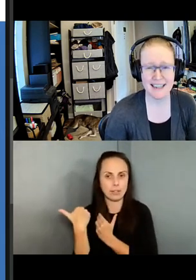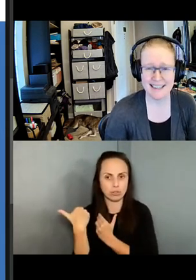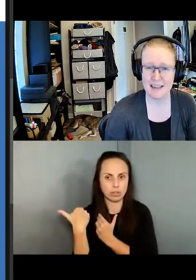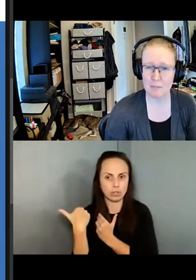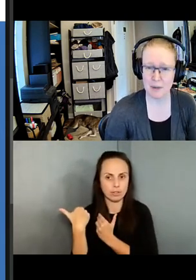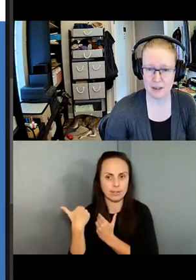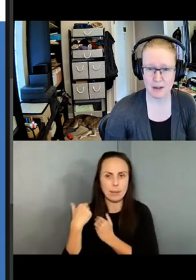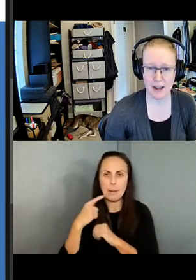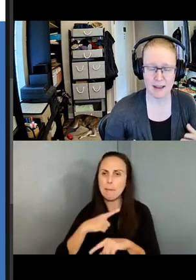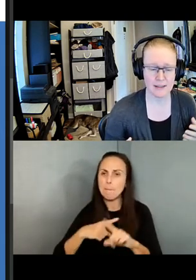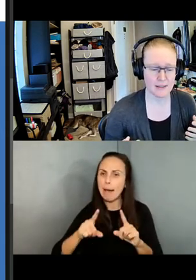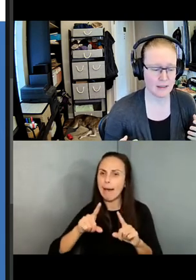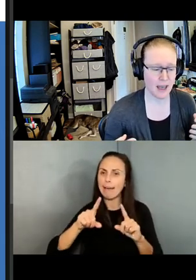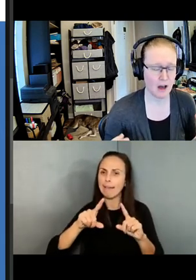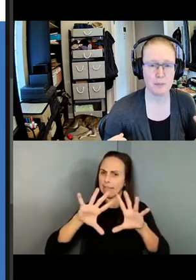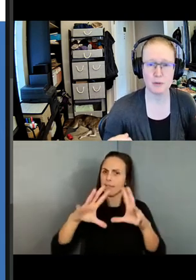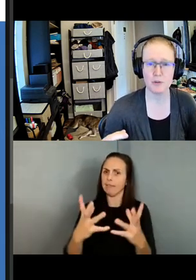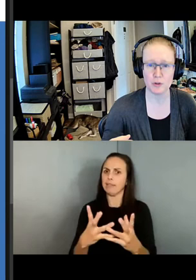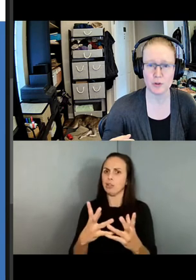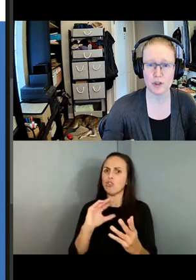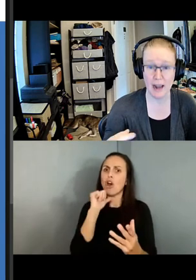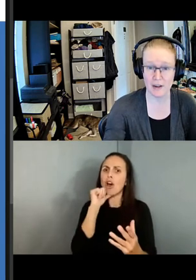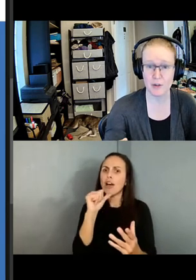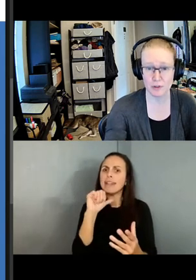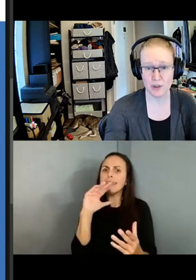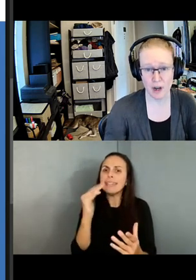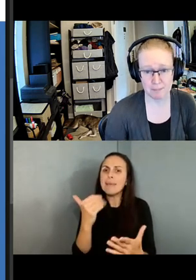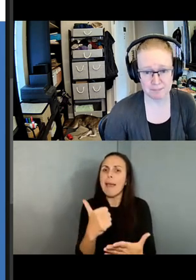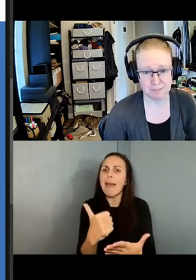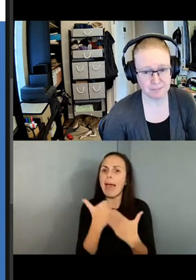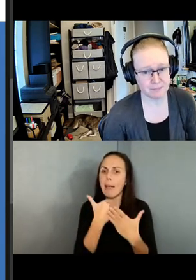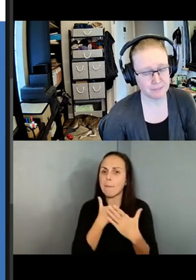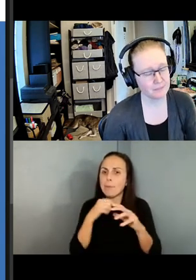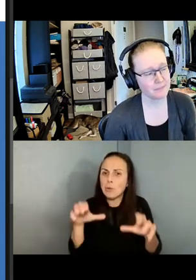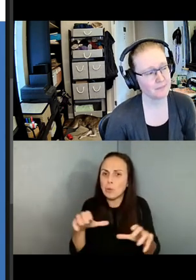it didn't appear as help you do your actual job.